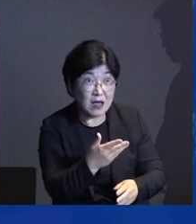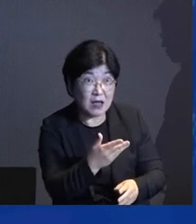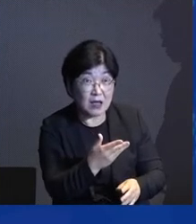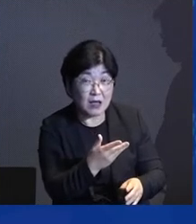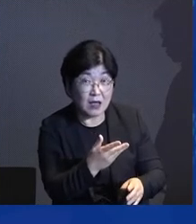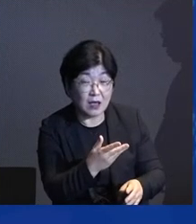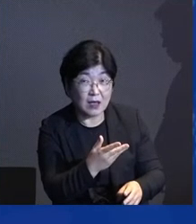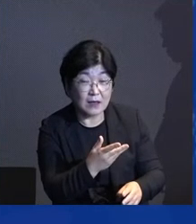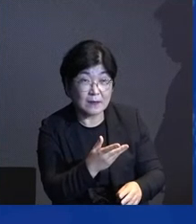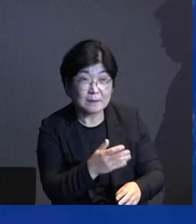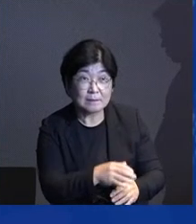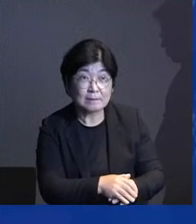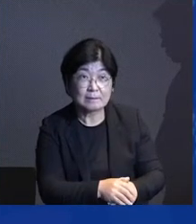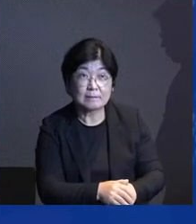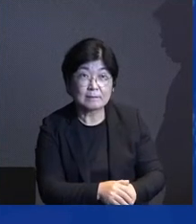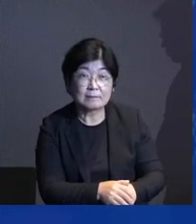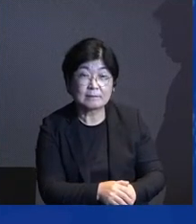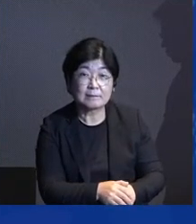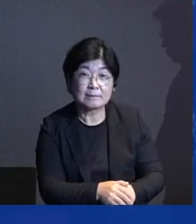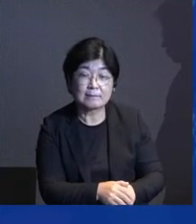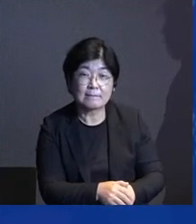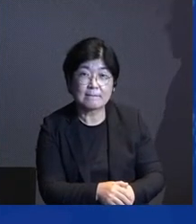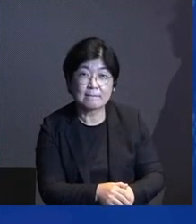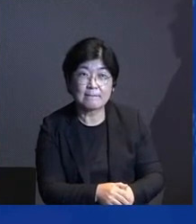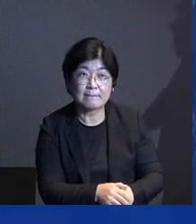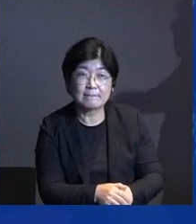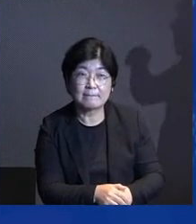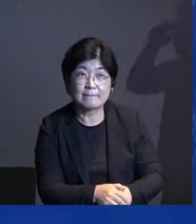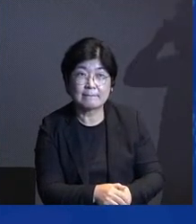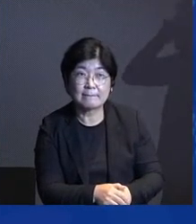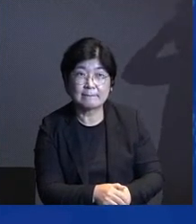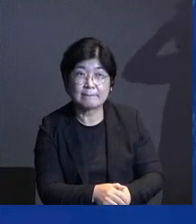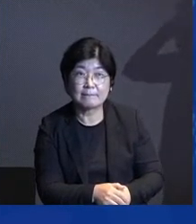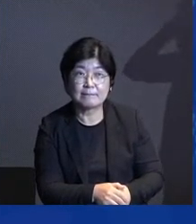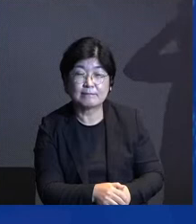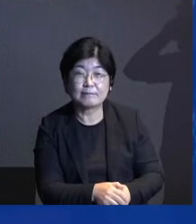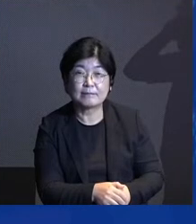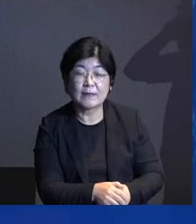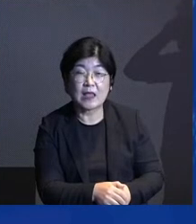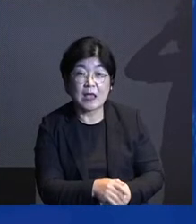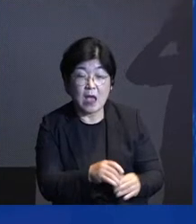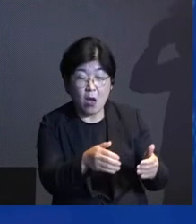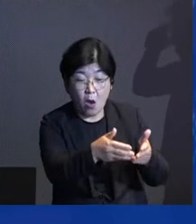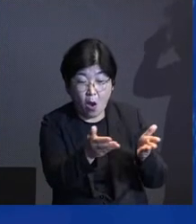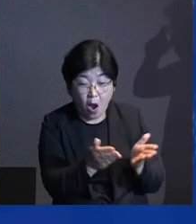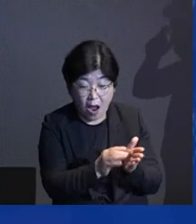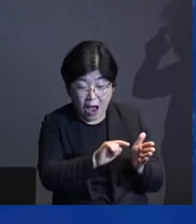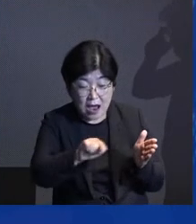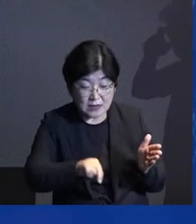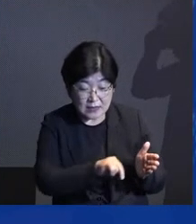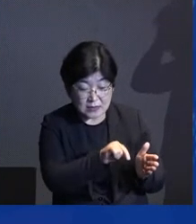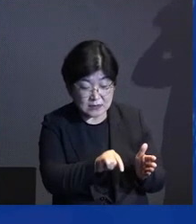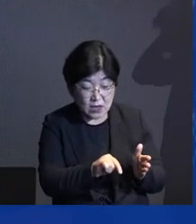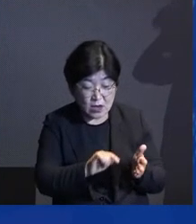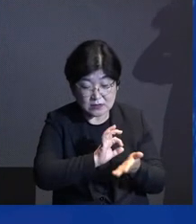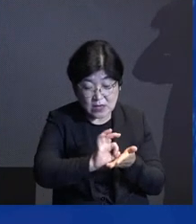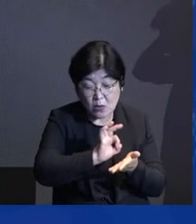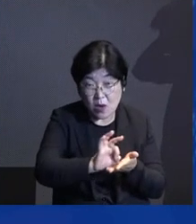the resources to operate the club can be found locally, and this is a way